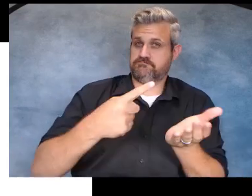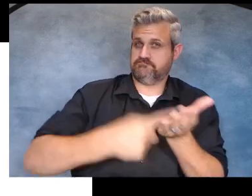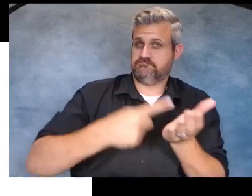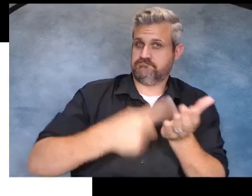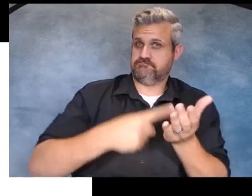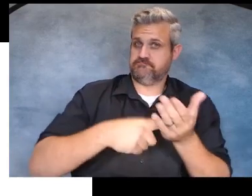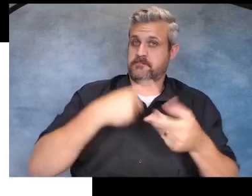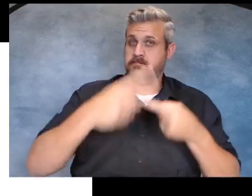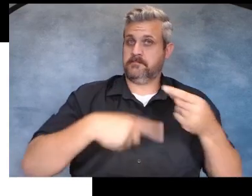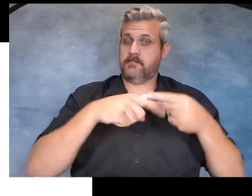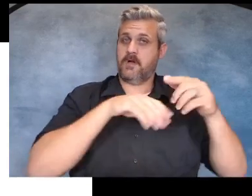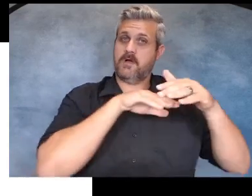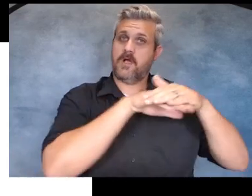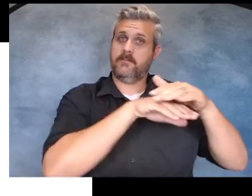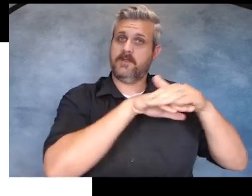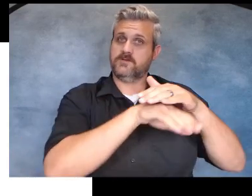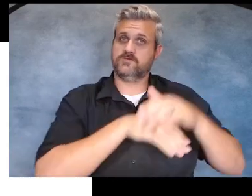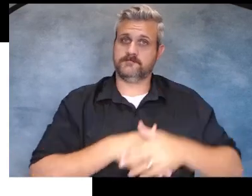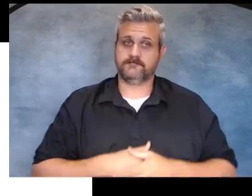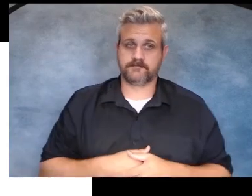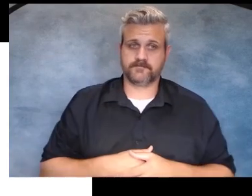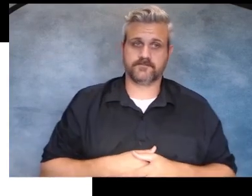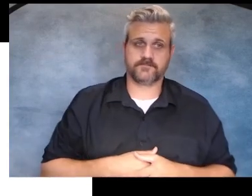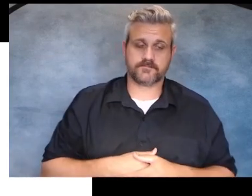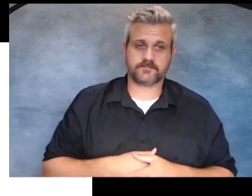with talking about accommodations.